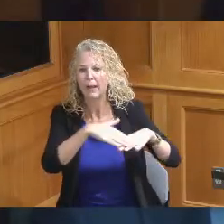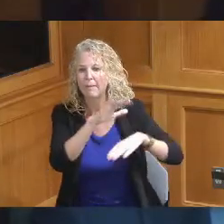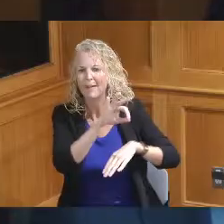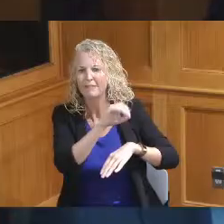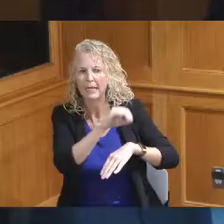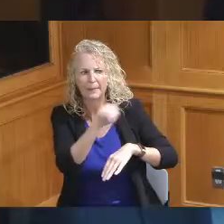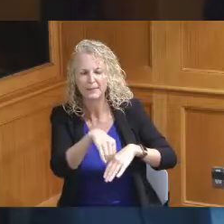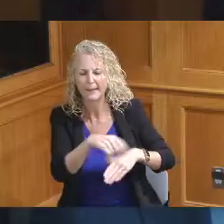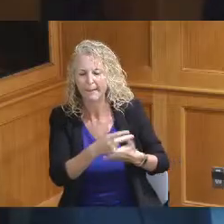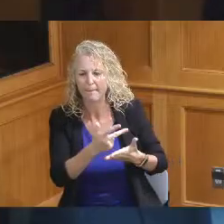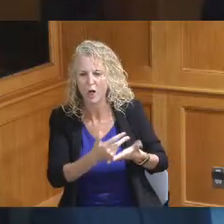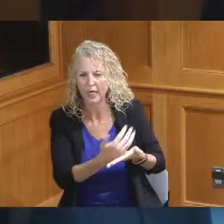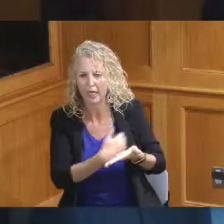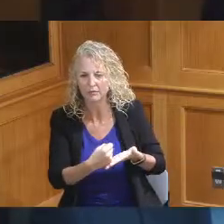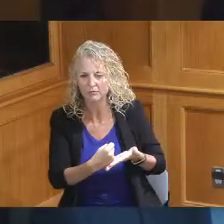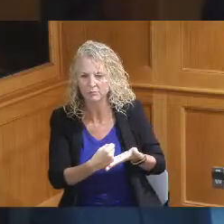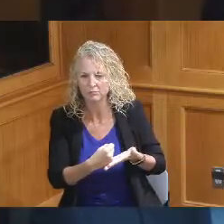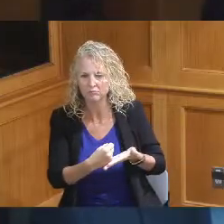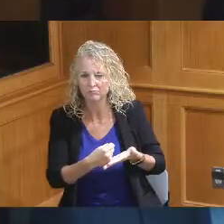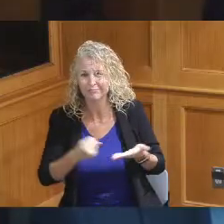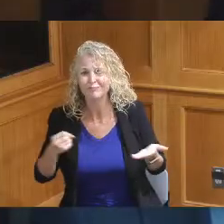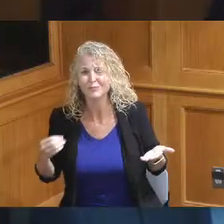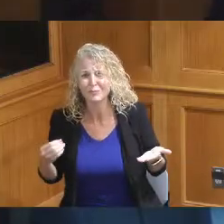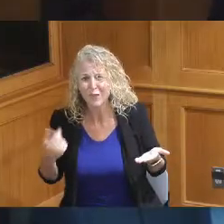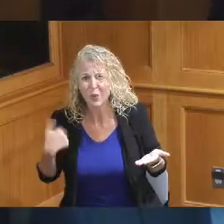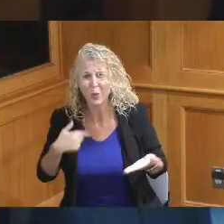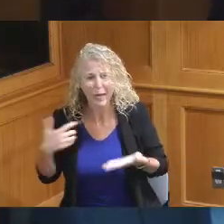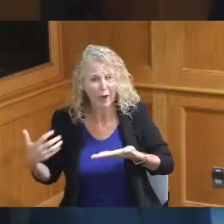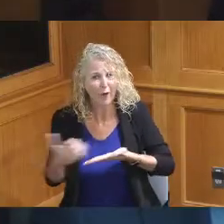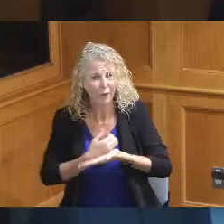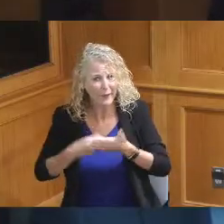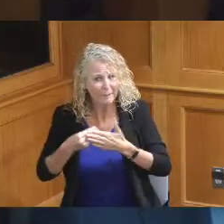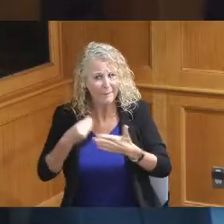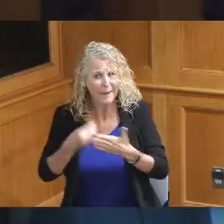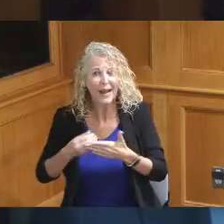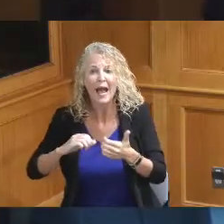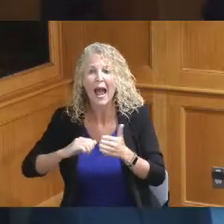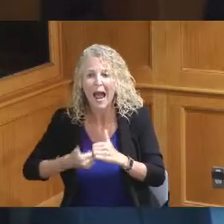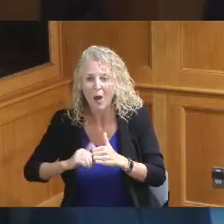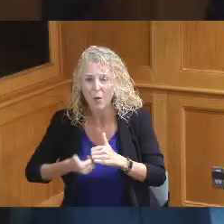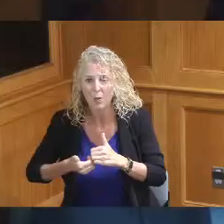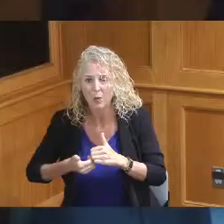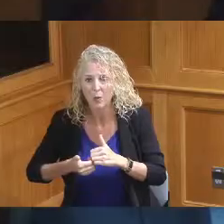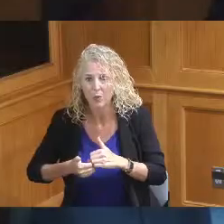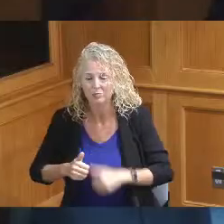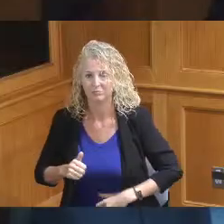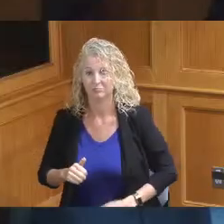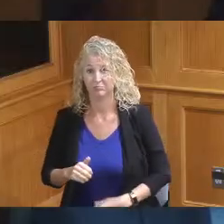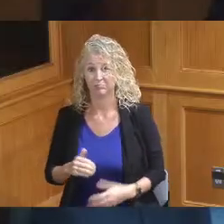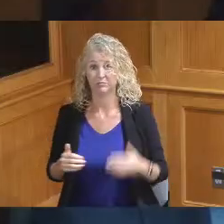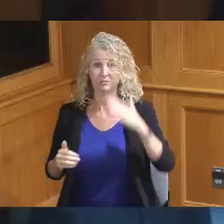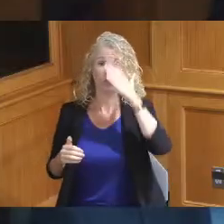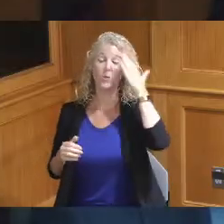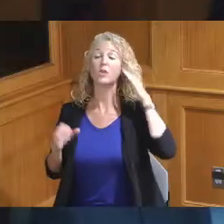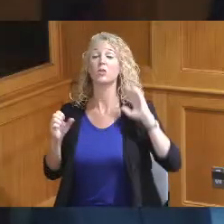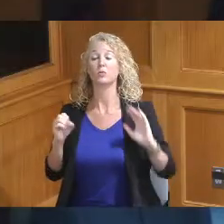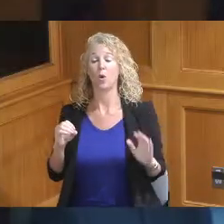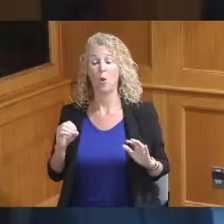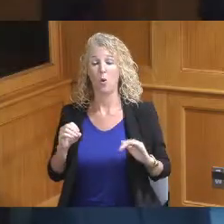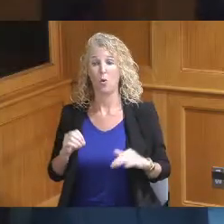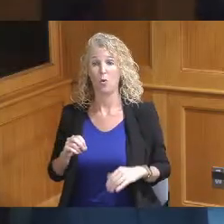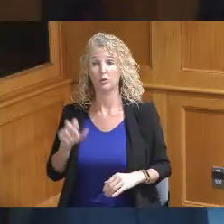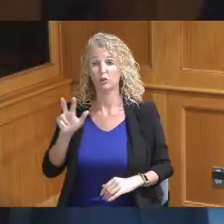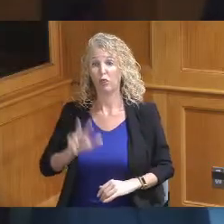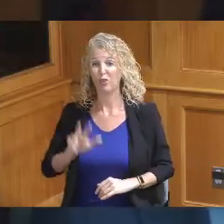parking. So how are we bringing in revenue and we giving away revenue? So all of this is